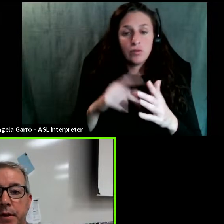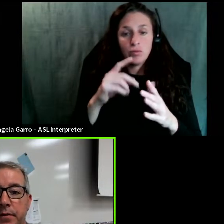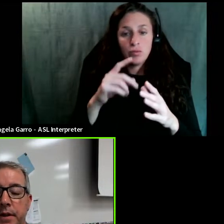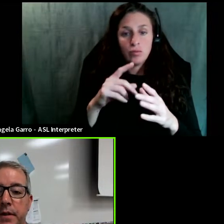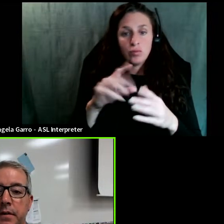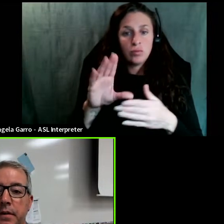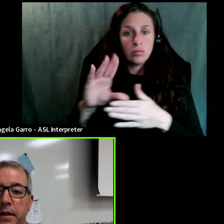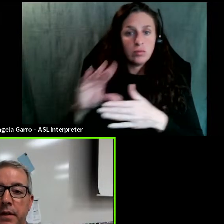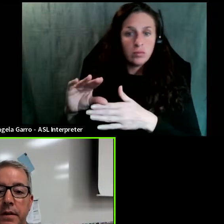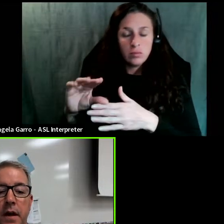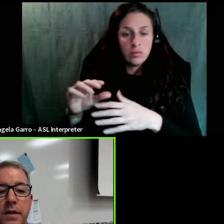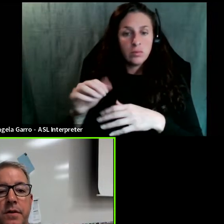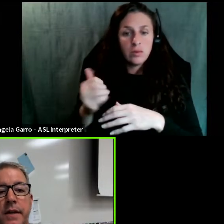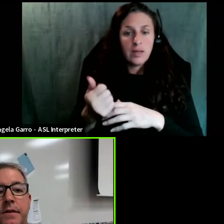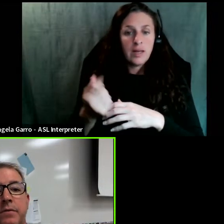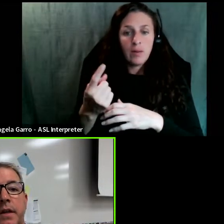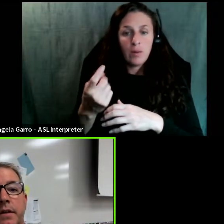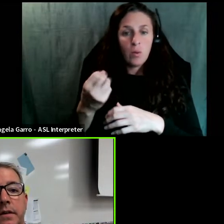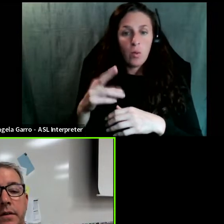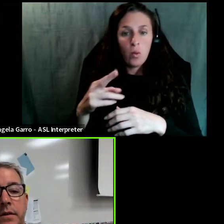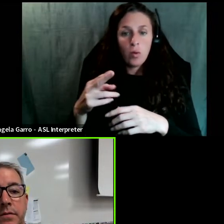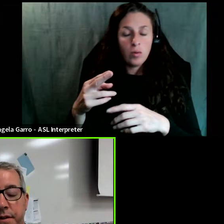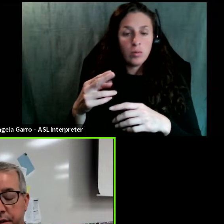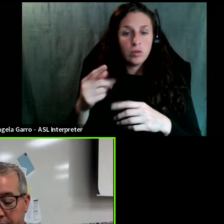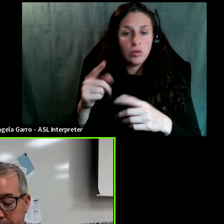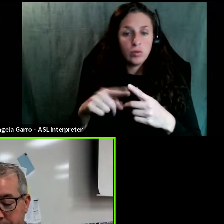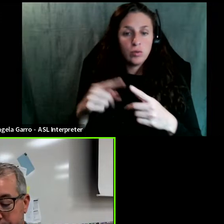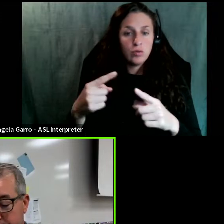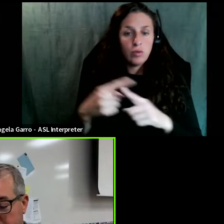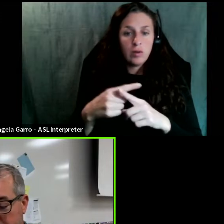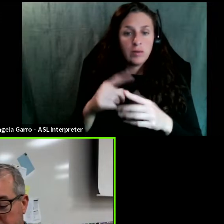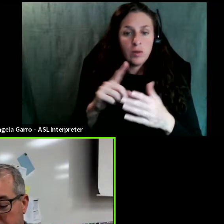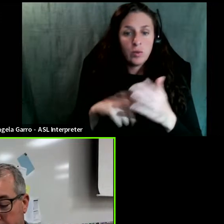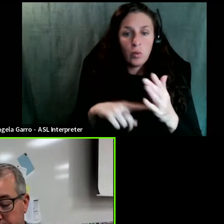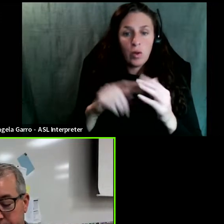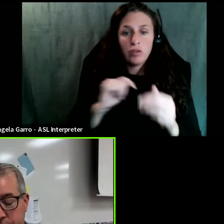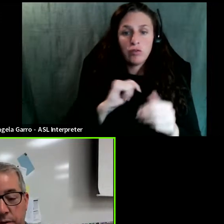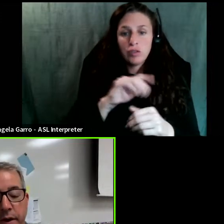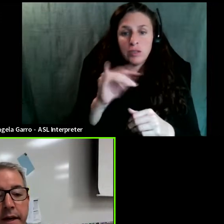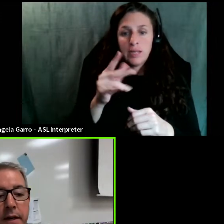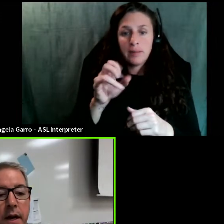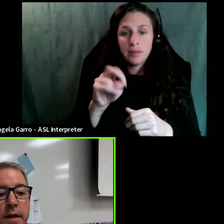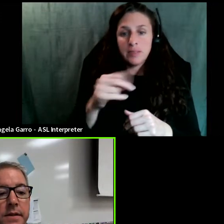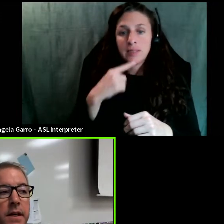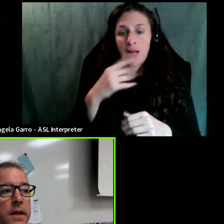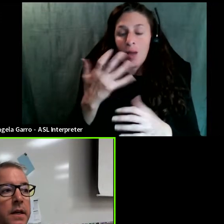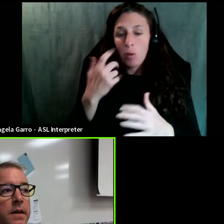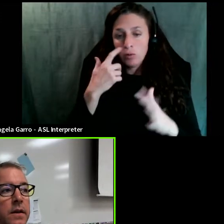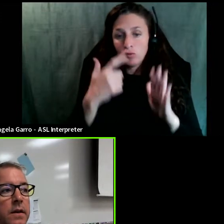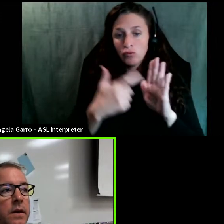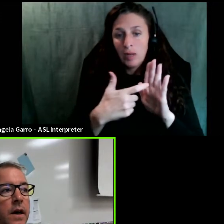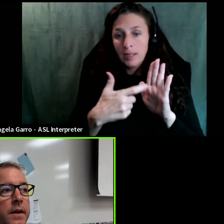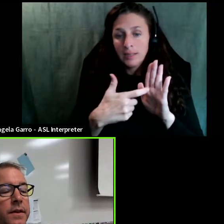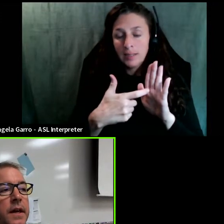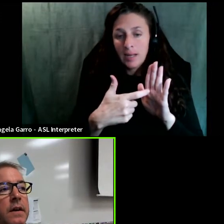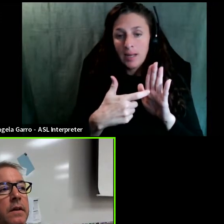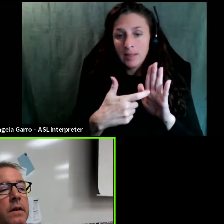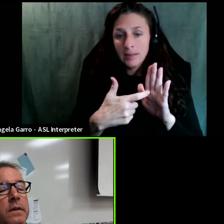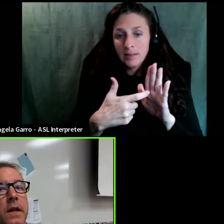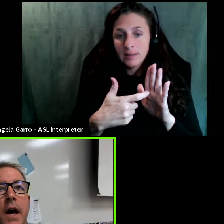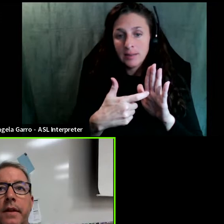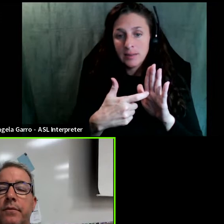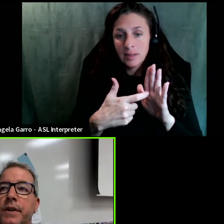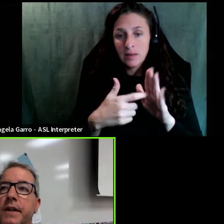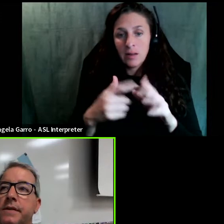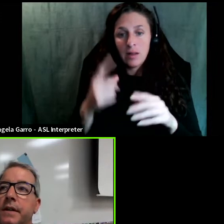or in contrast to what Trustee Jacobson said, I just want to recognize that I think